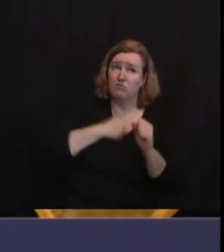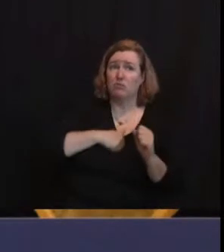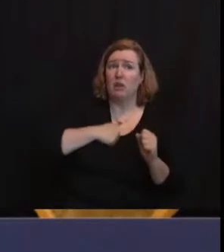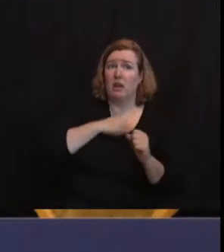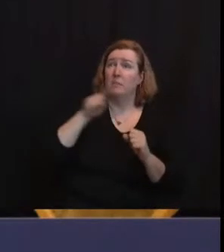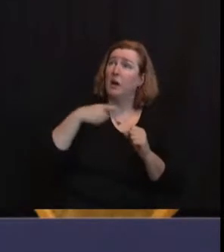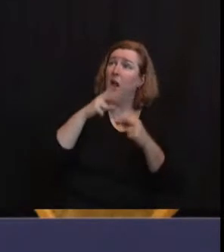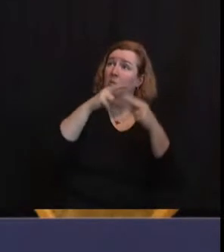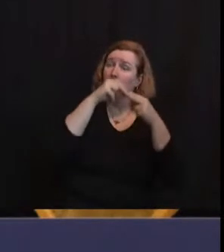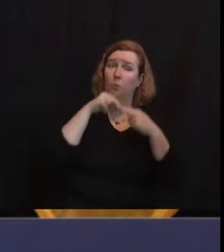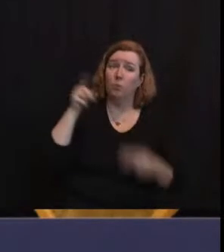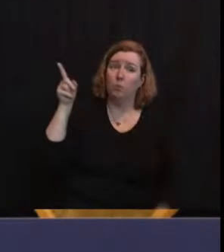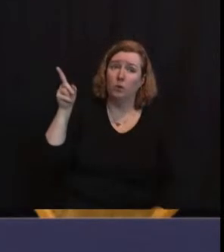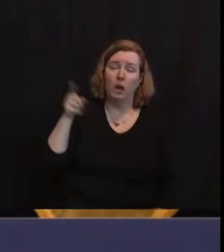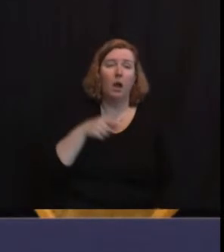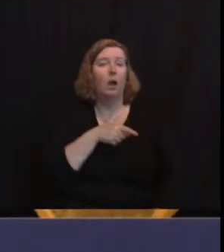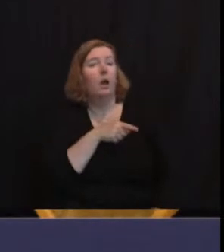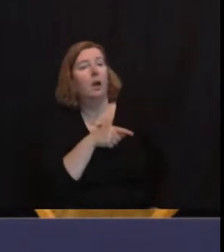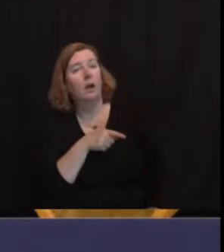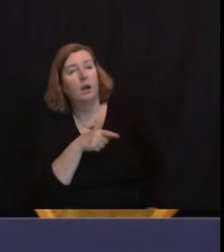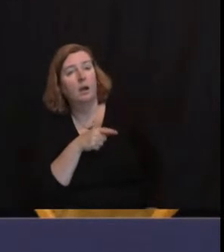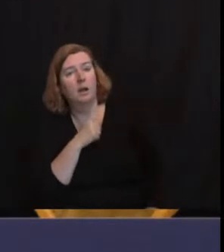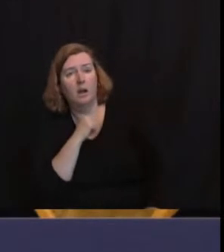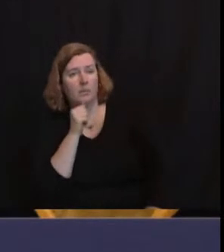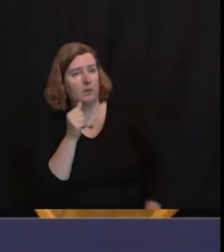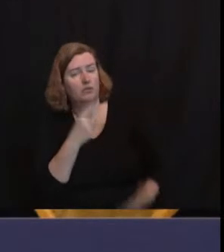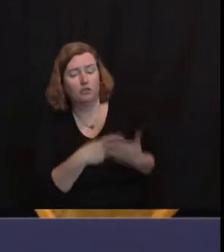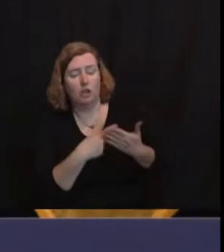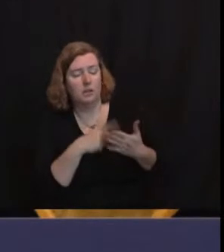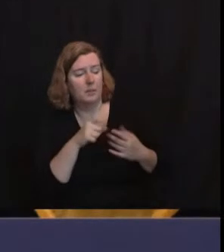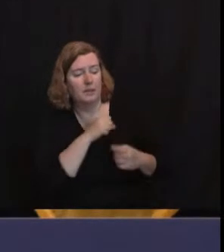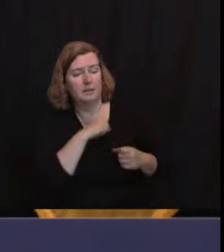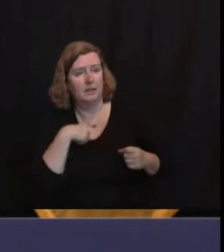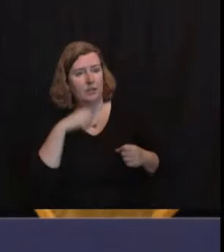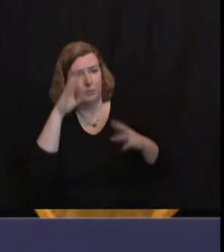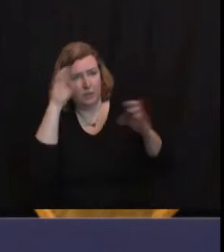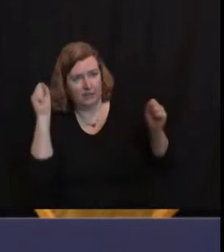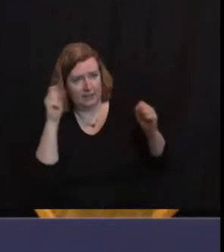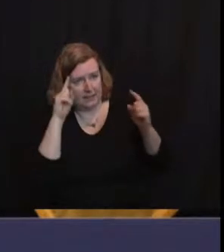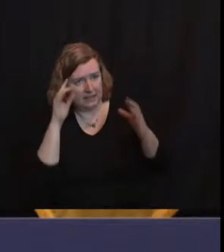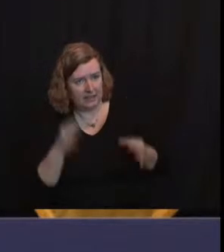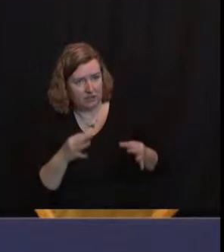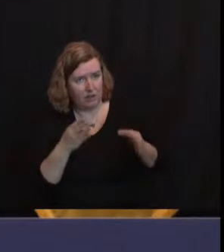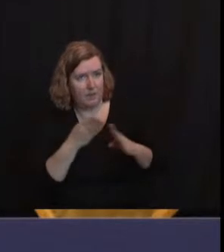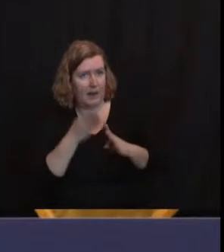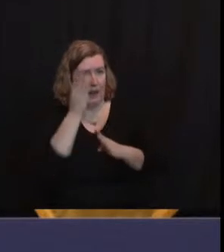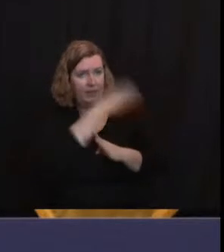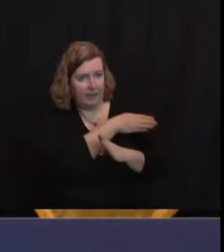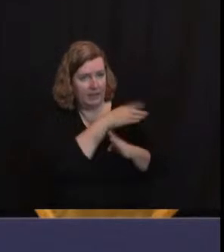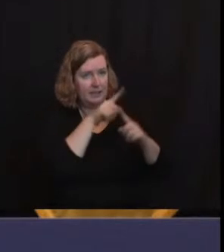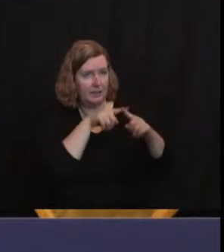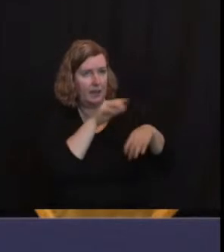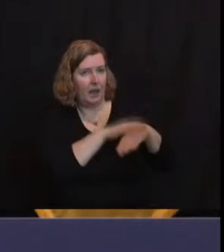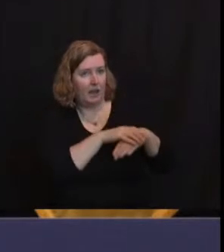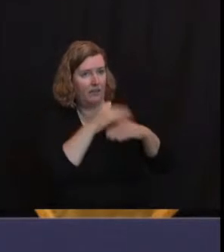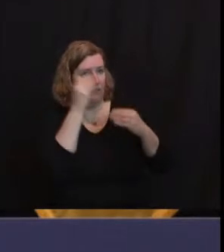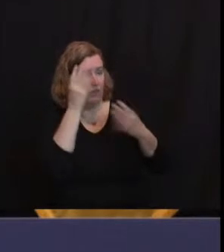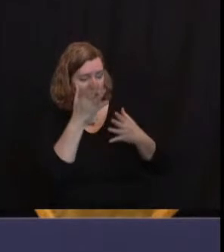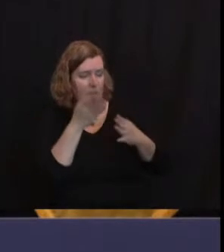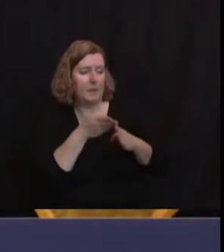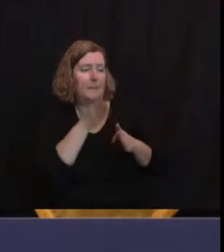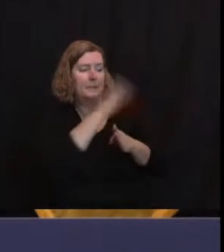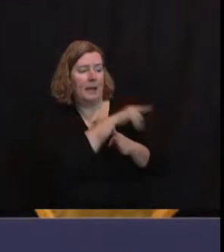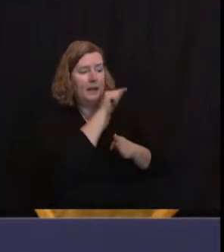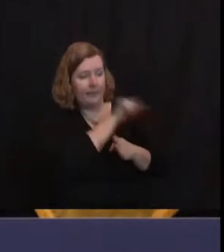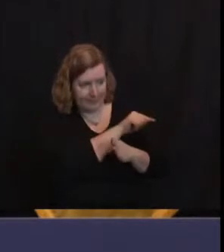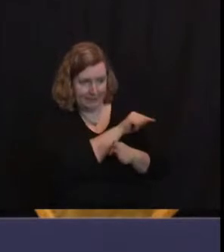I wasn't answering specifically to the Senate President. We do what we do at the time we do it, and we base it on the information we've got, and